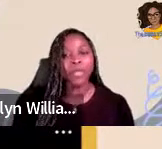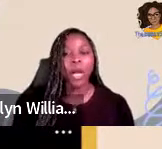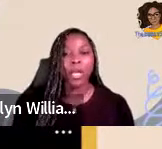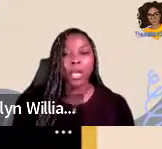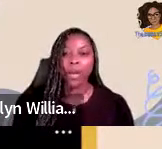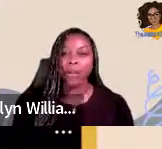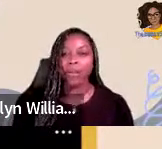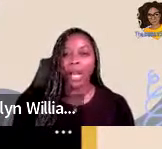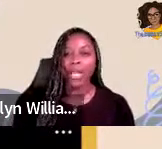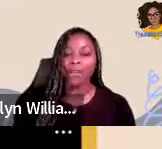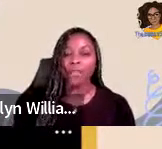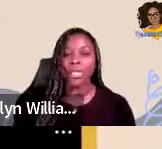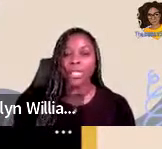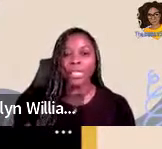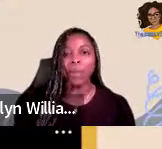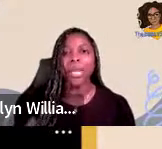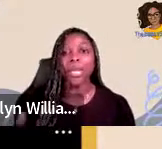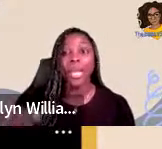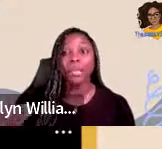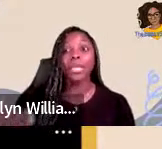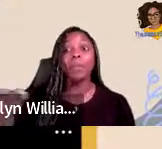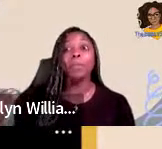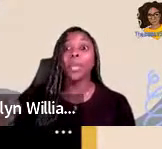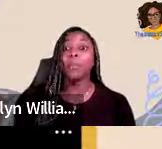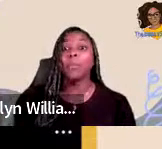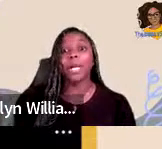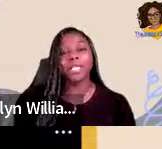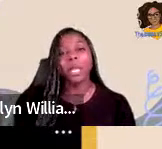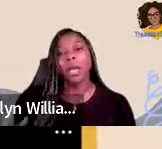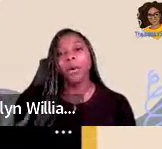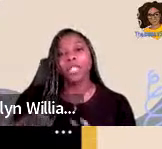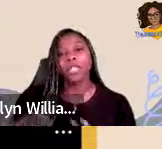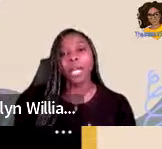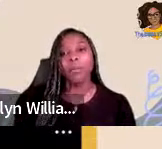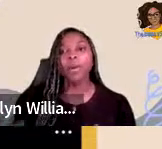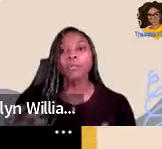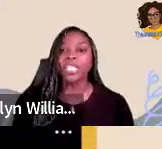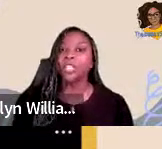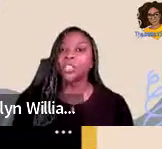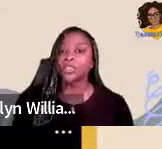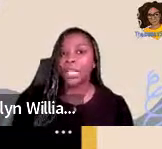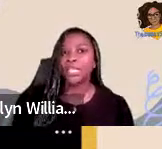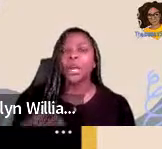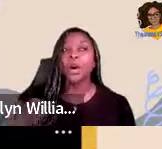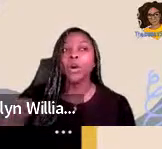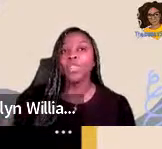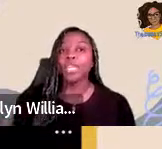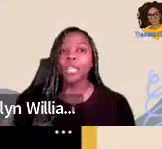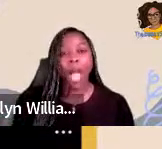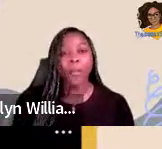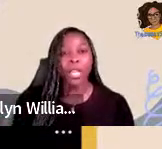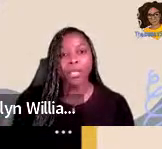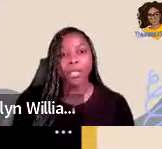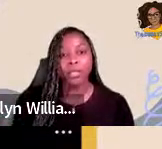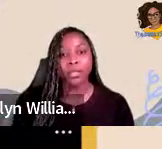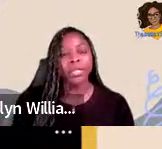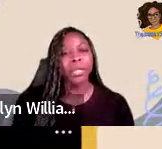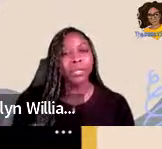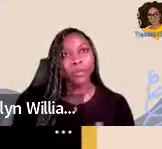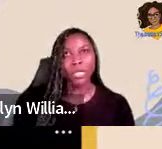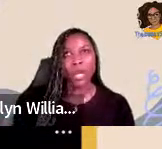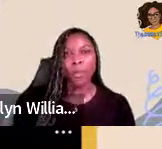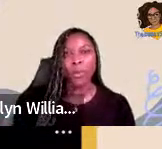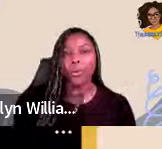Because if I'm talking about a variety of things in STEM, it can be a bit much, or talking about recent trends or things that are happening in the